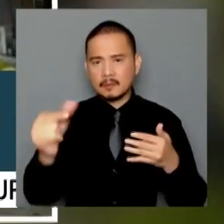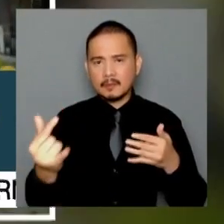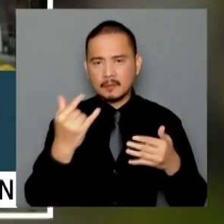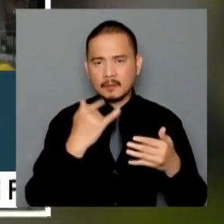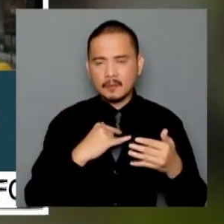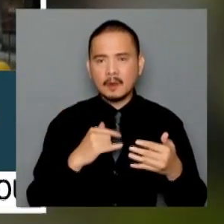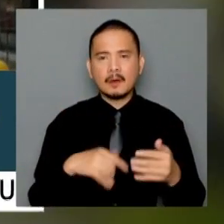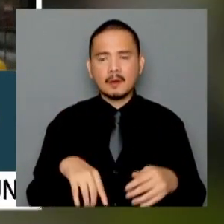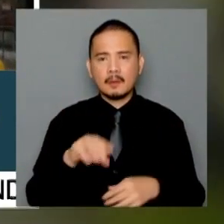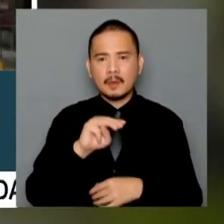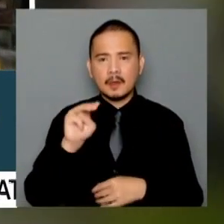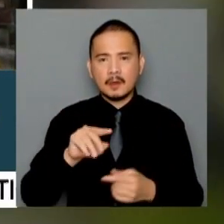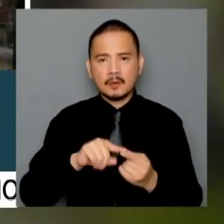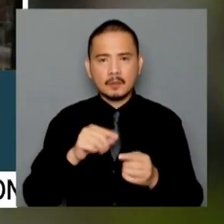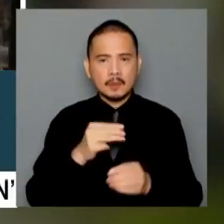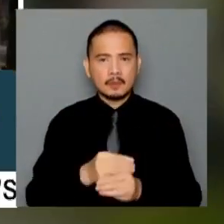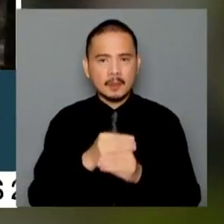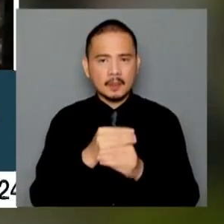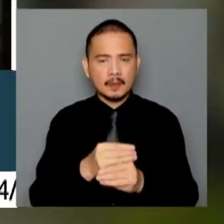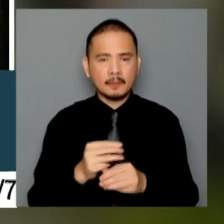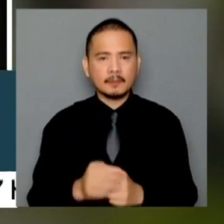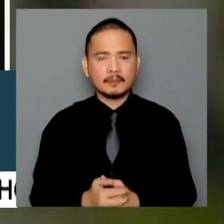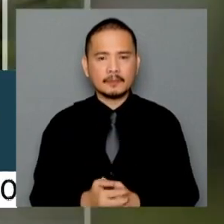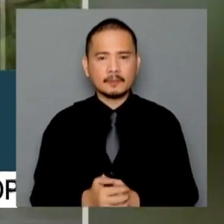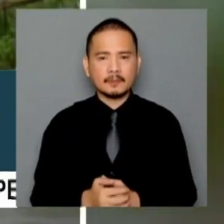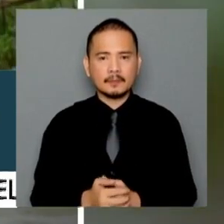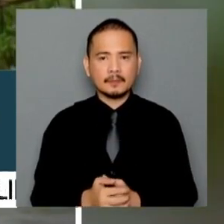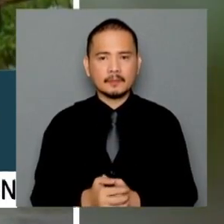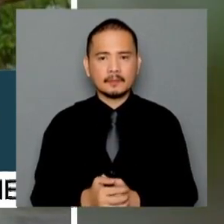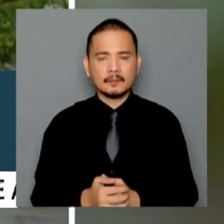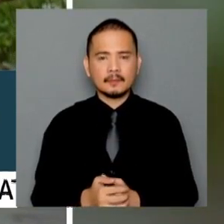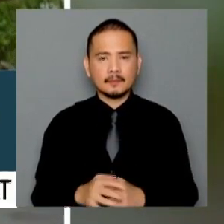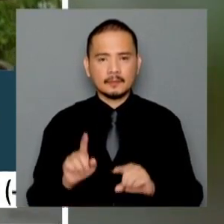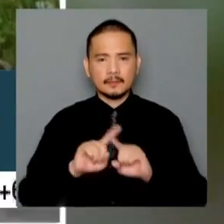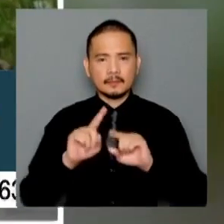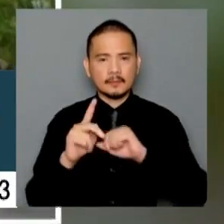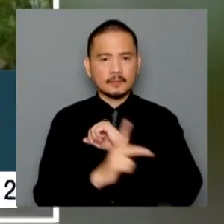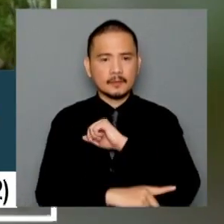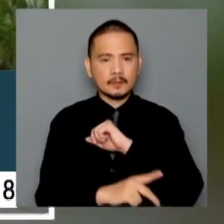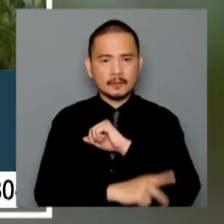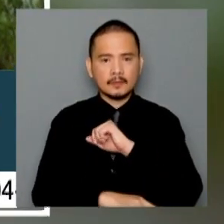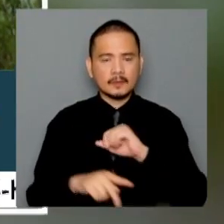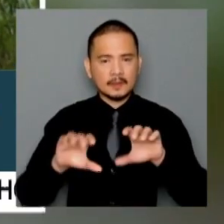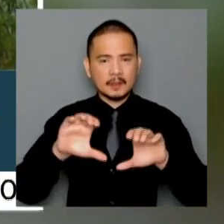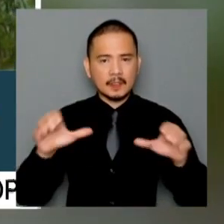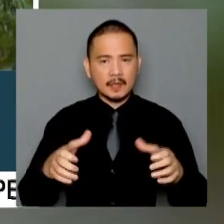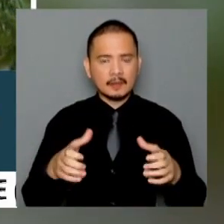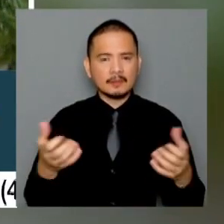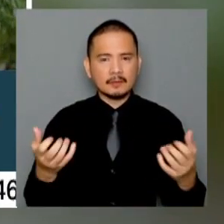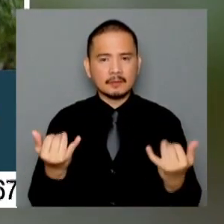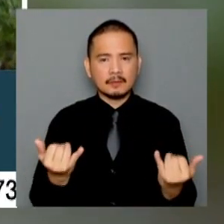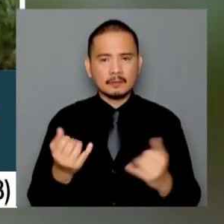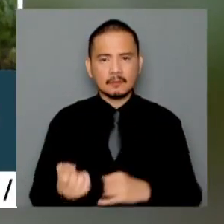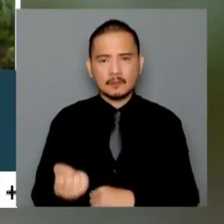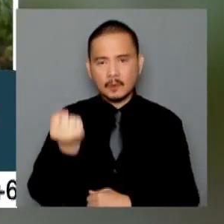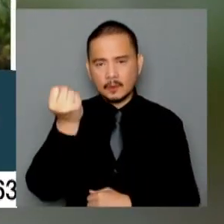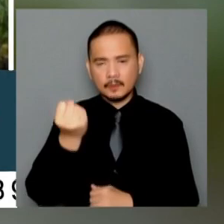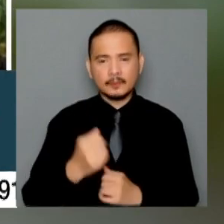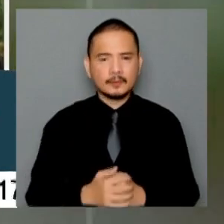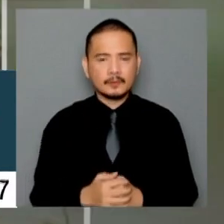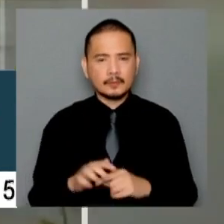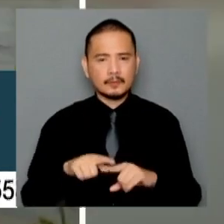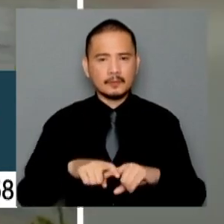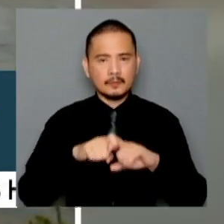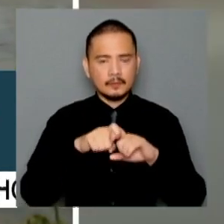same airline. Classes in the different provinces of the region have been suspended since yesterday. Just now, the province of Albay